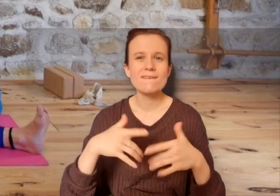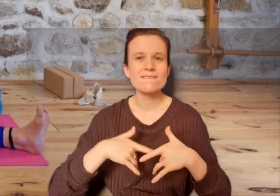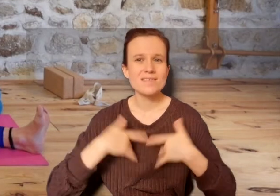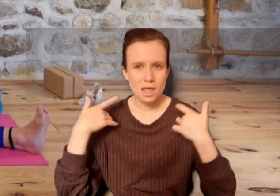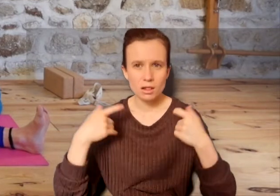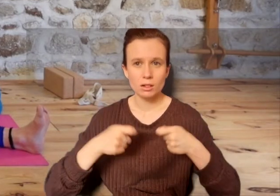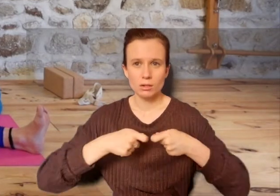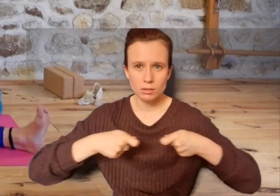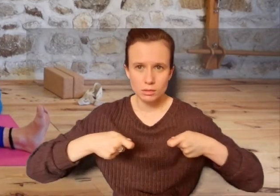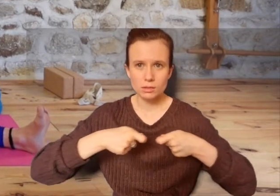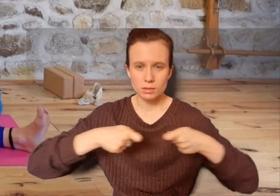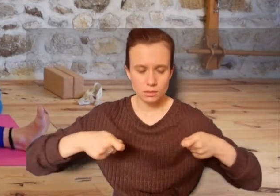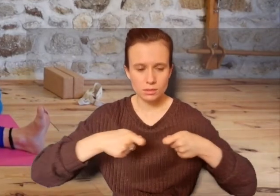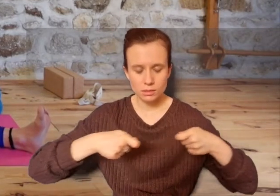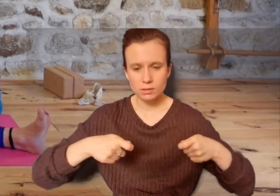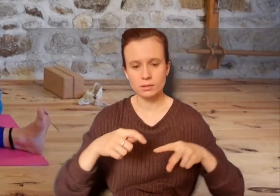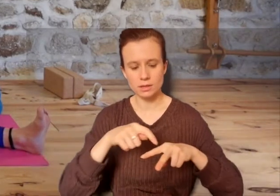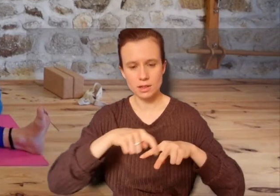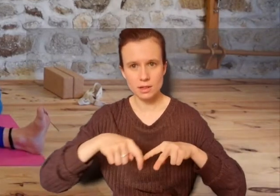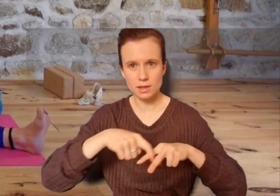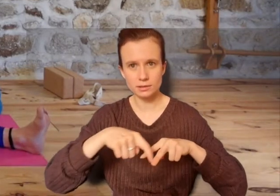out of it. So that's what you really want to look for.